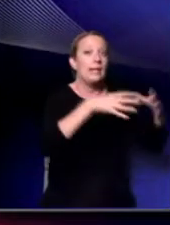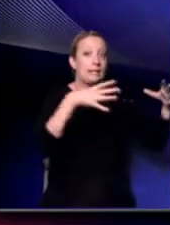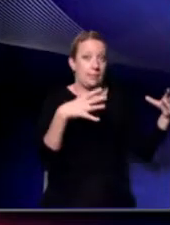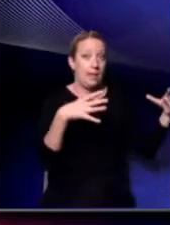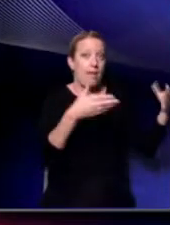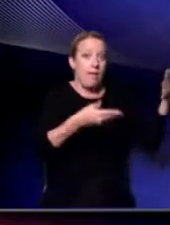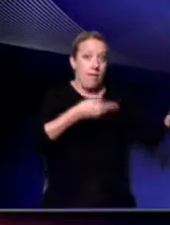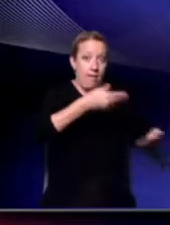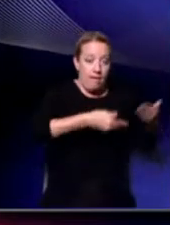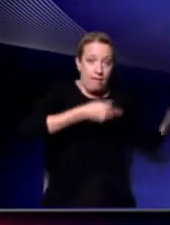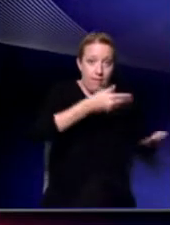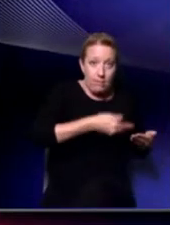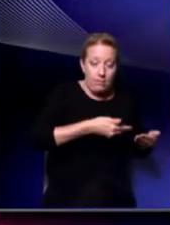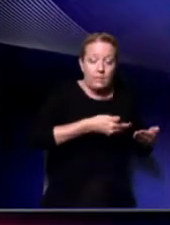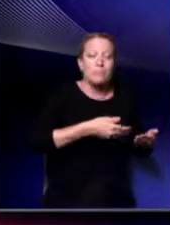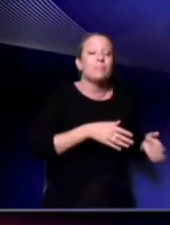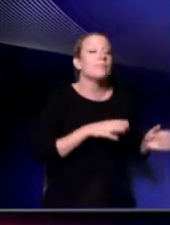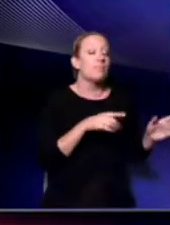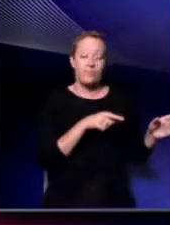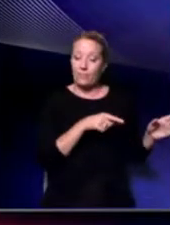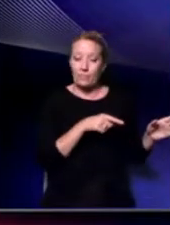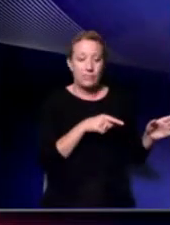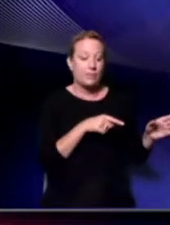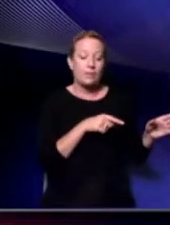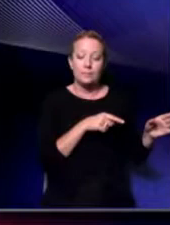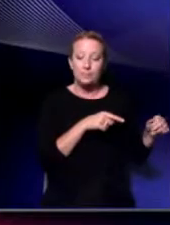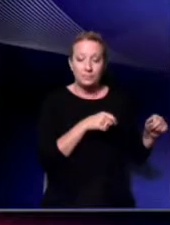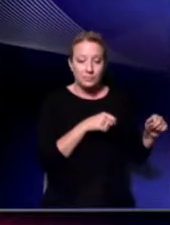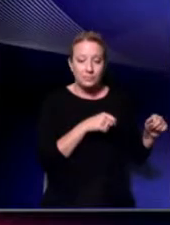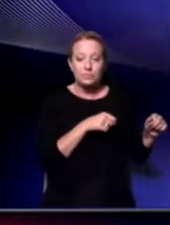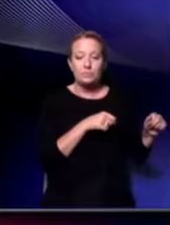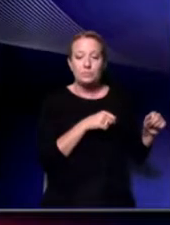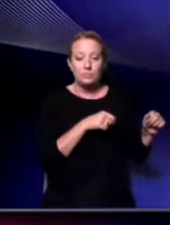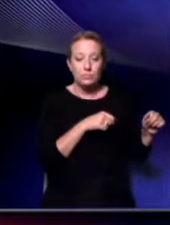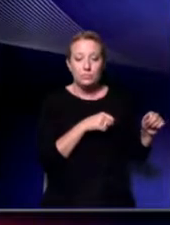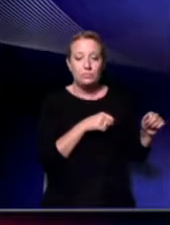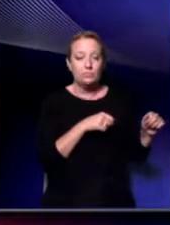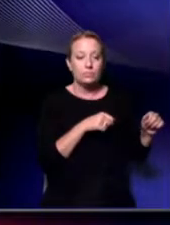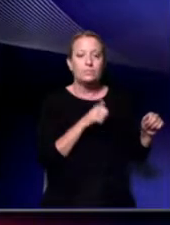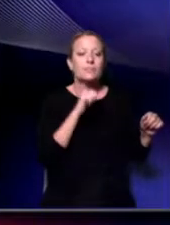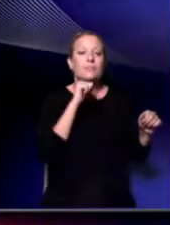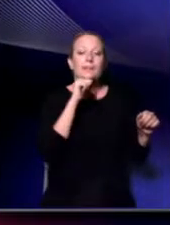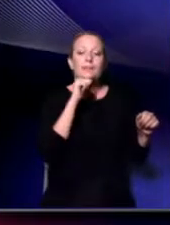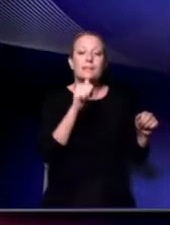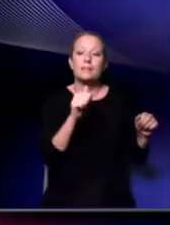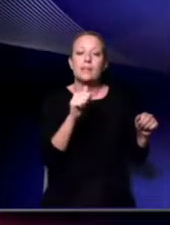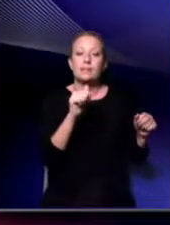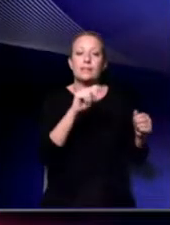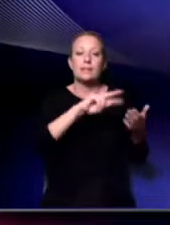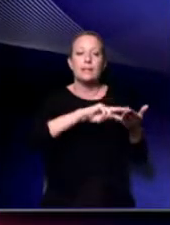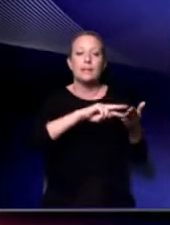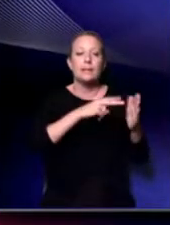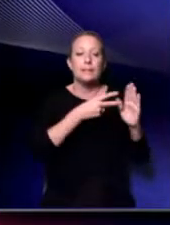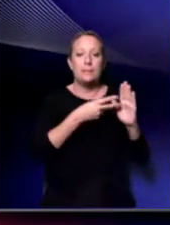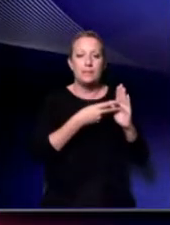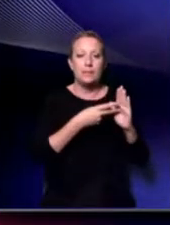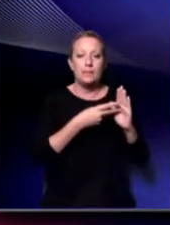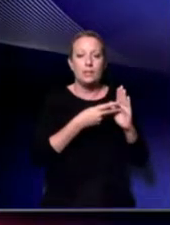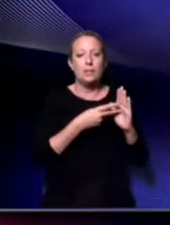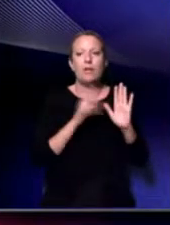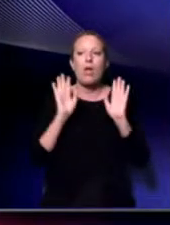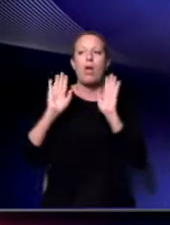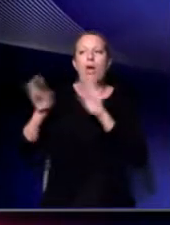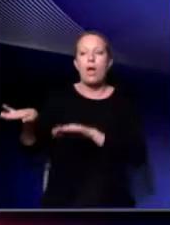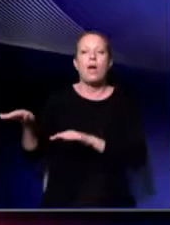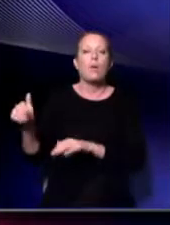not translate into us not reducing expenditures